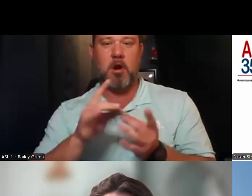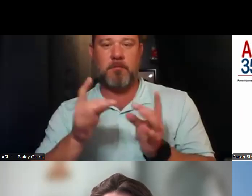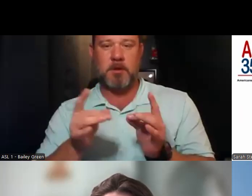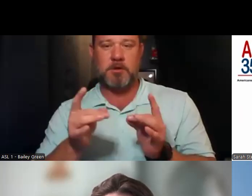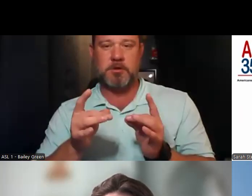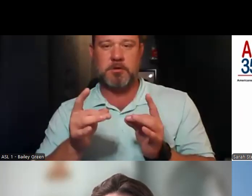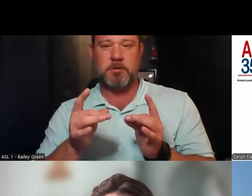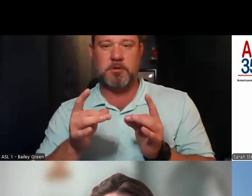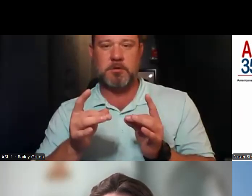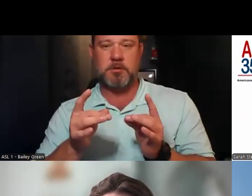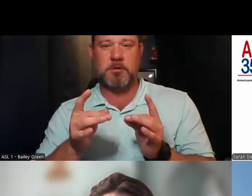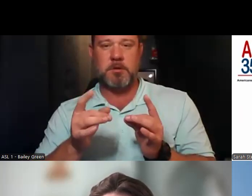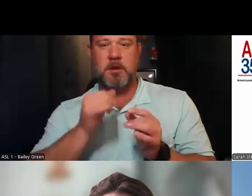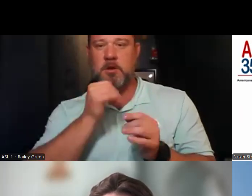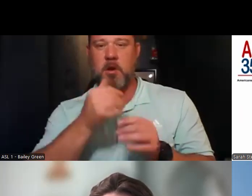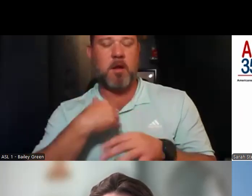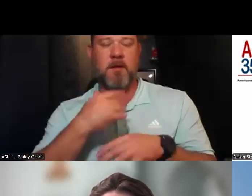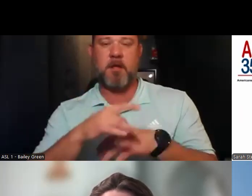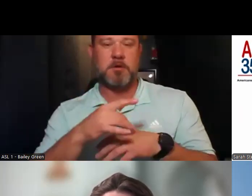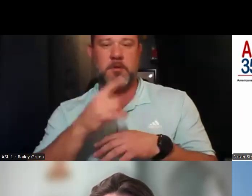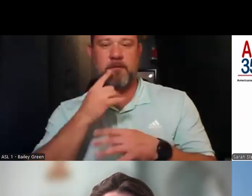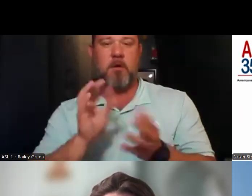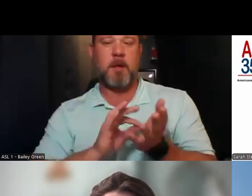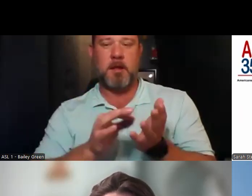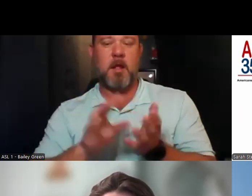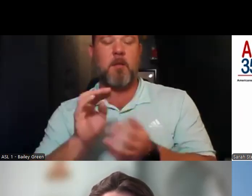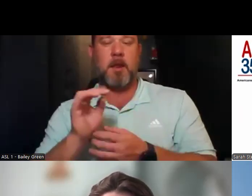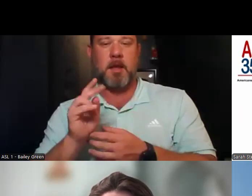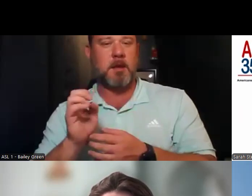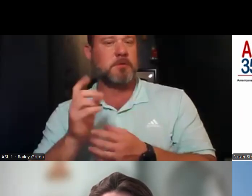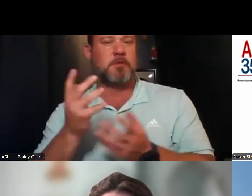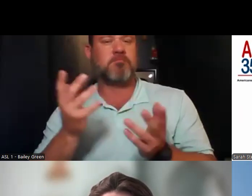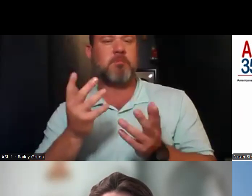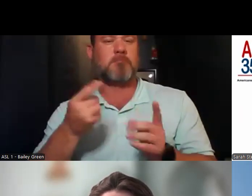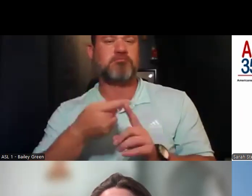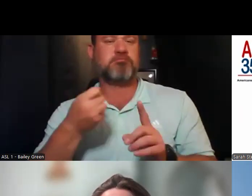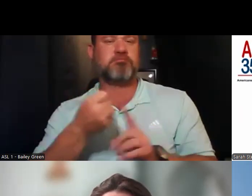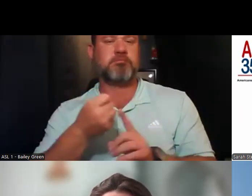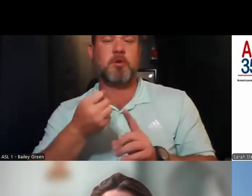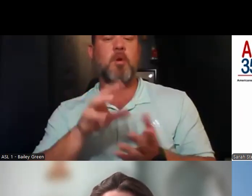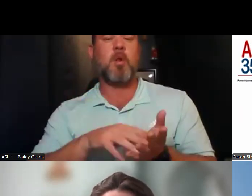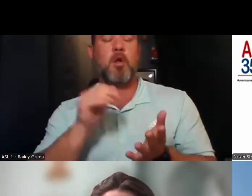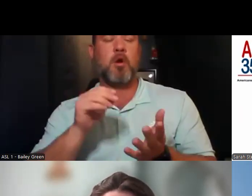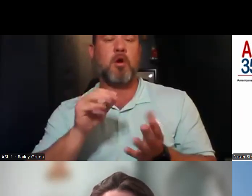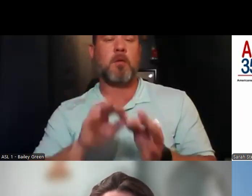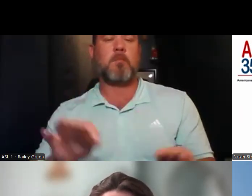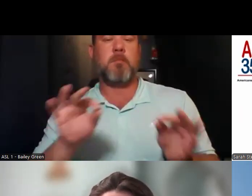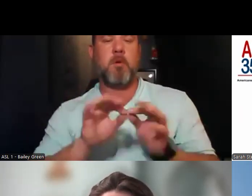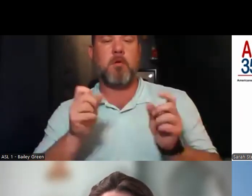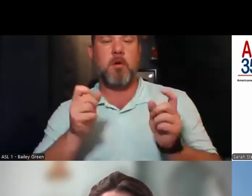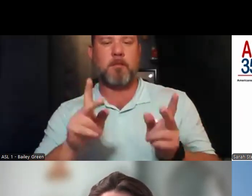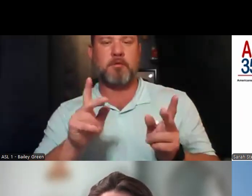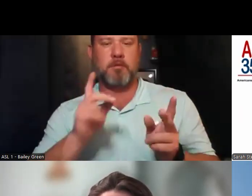don't have eligibility for Medi-Cal or Medicaid. So what strikes you from what you learned today as key opportunities